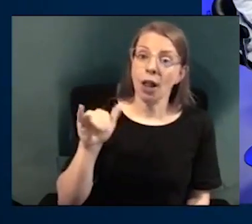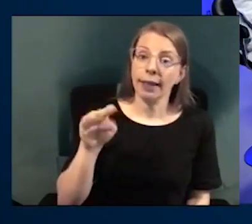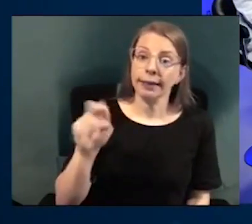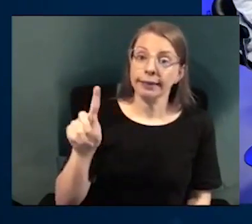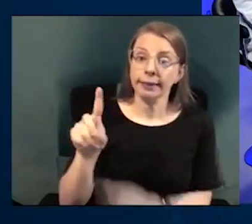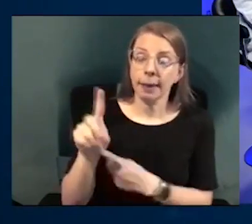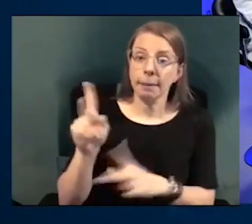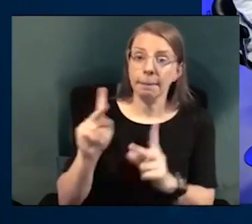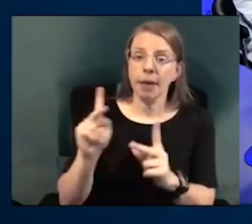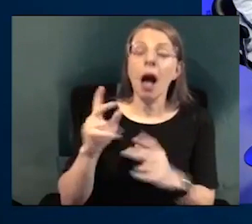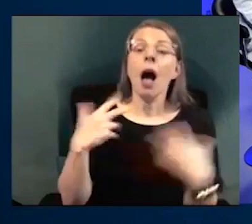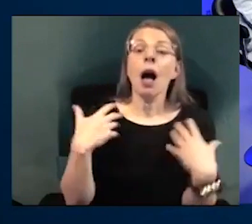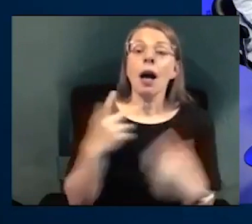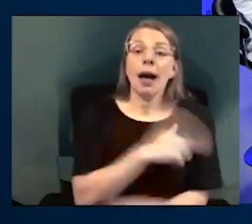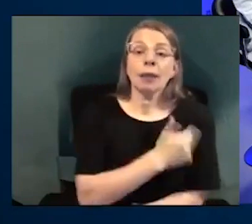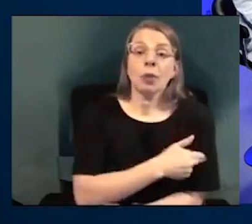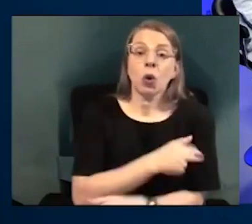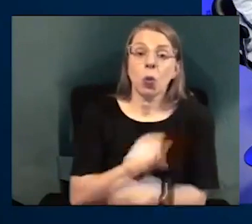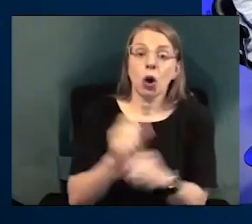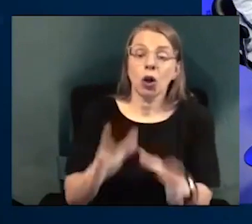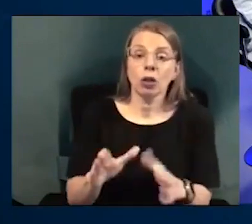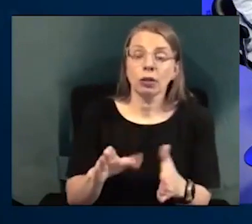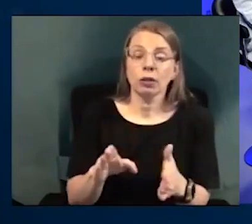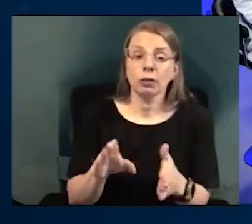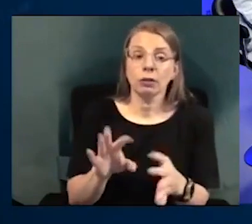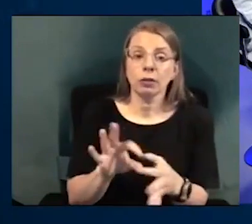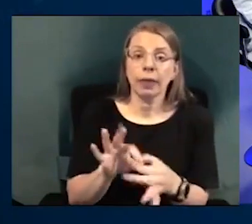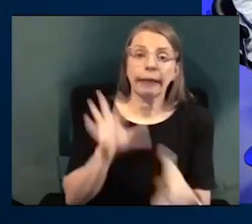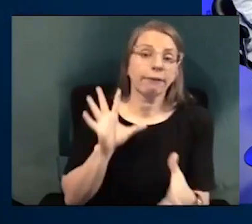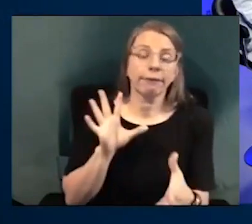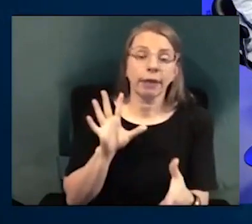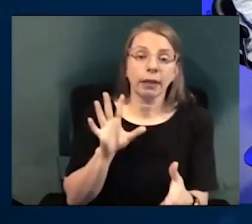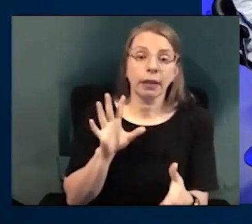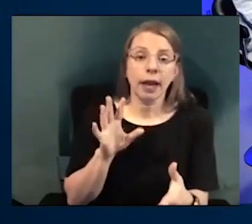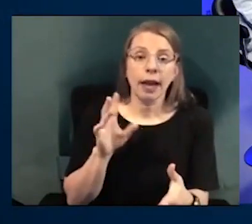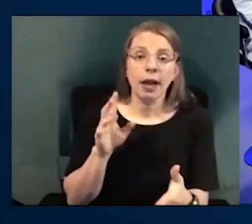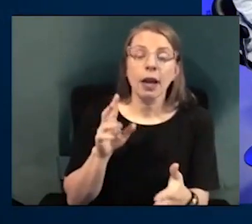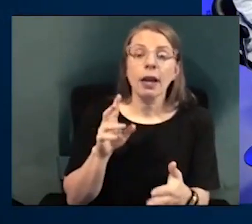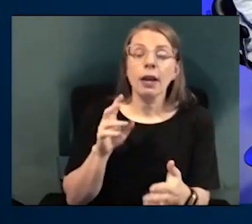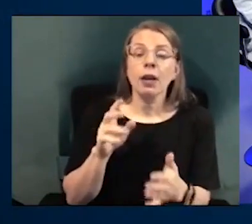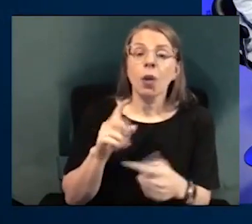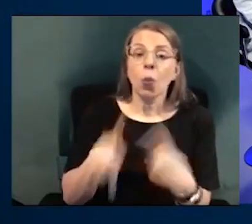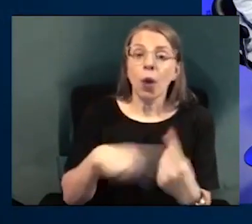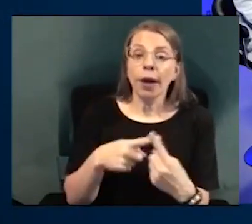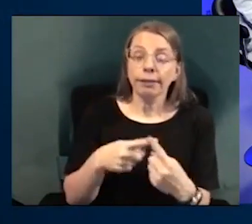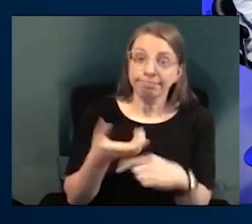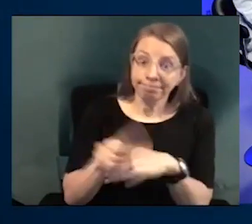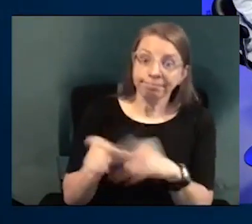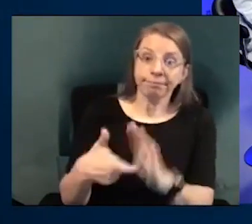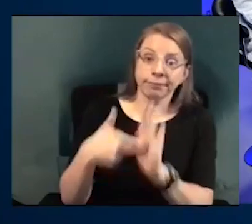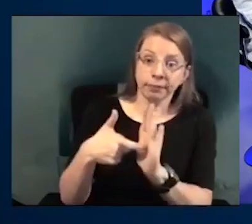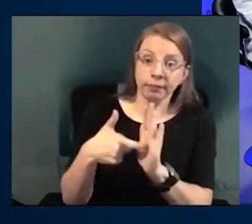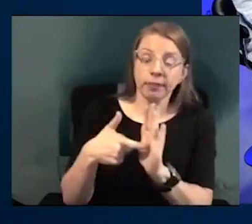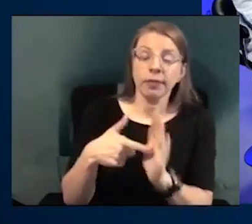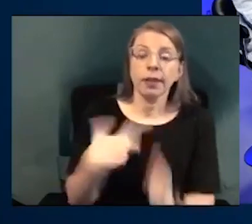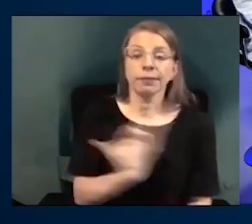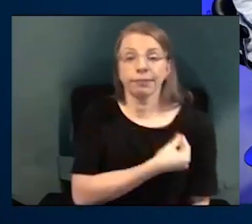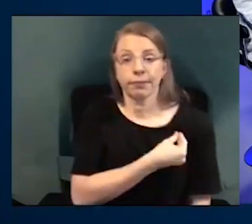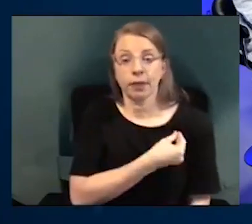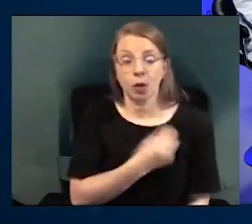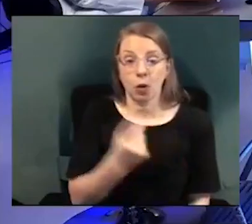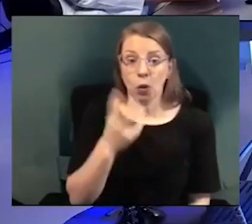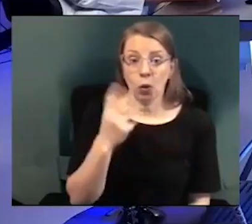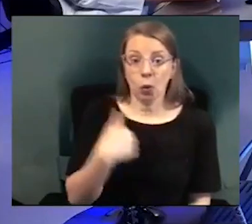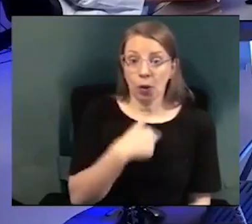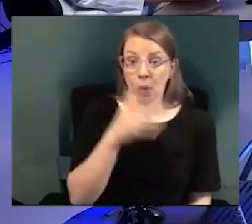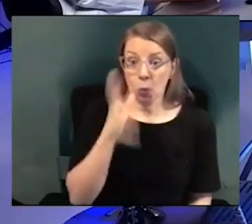the job when they were told they had to get the COVID vaccine. He wants to know, are we going to require our employees to get the COVID vaccine? Yeah, that's a